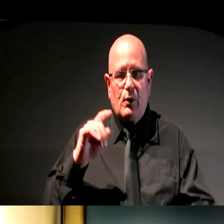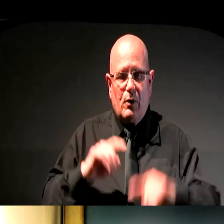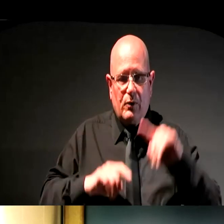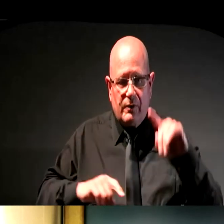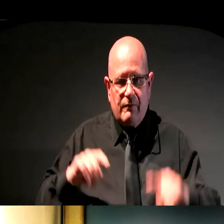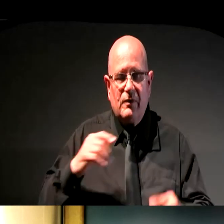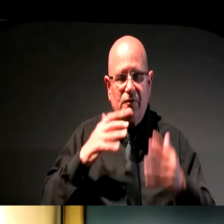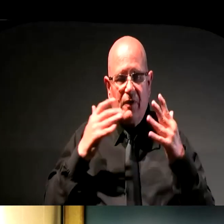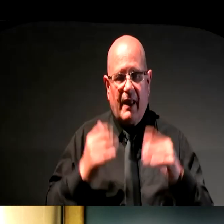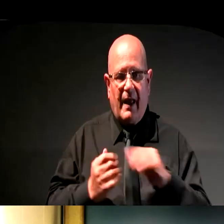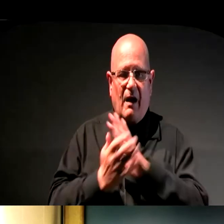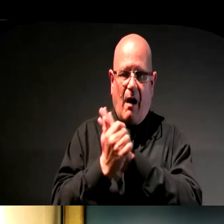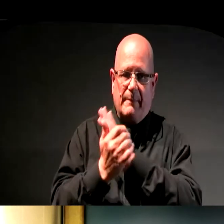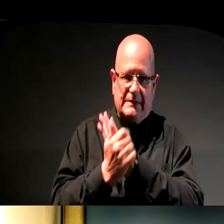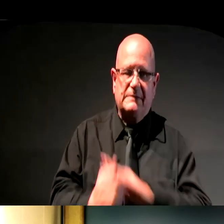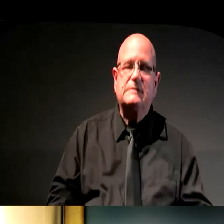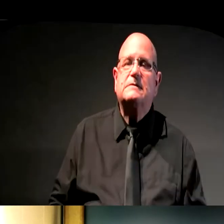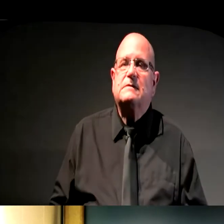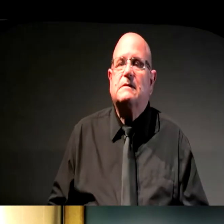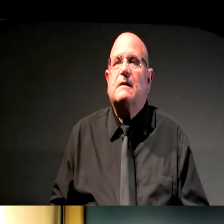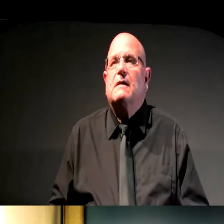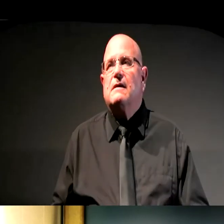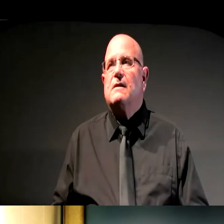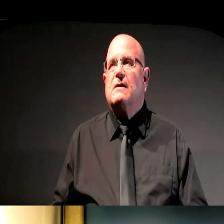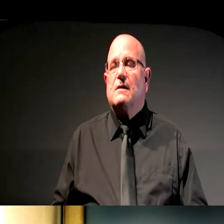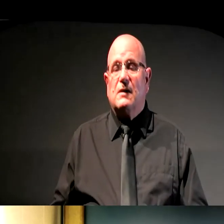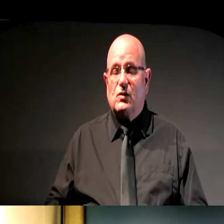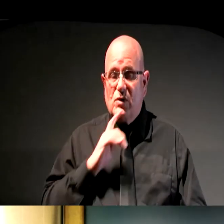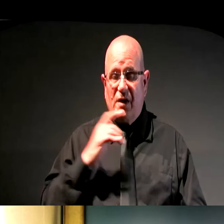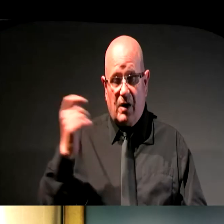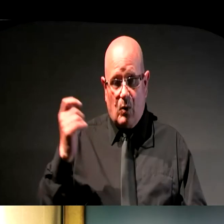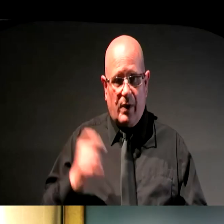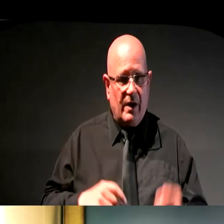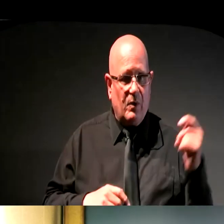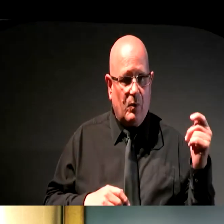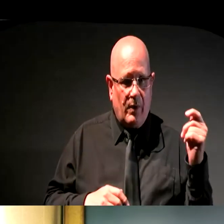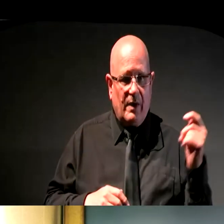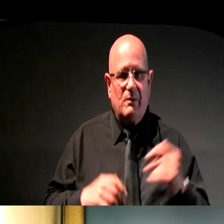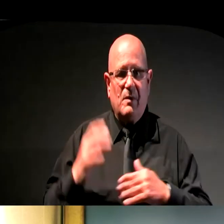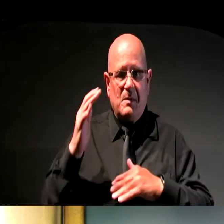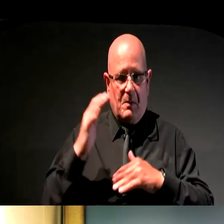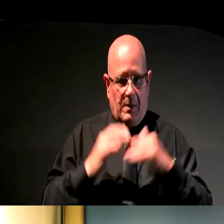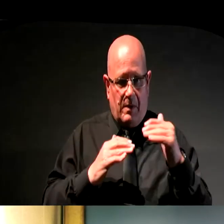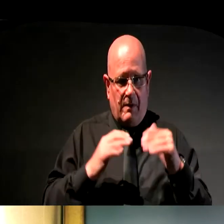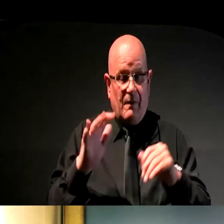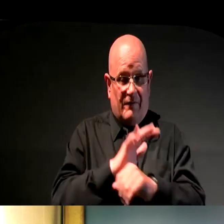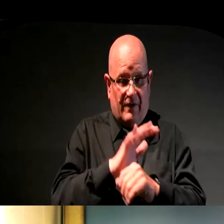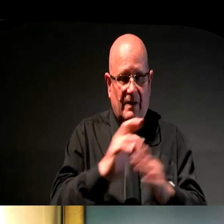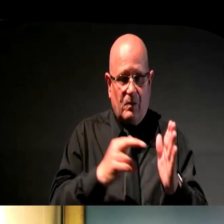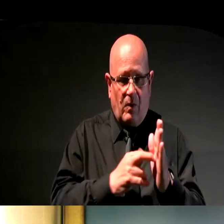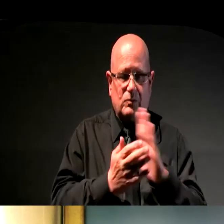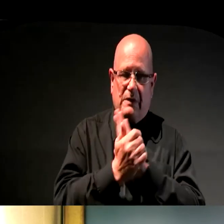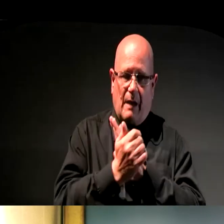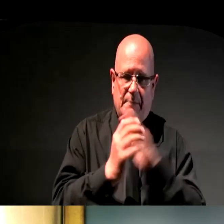confident. Right. And it's a win-win because we're filling roles with competent people and we're getting folks who